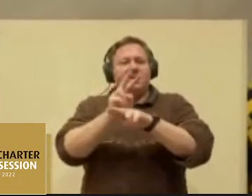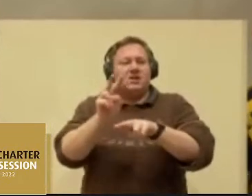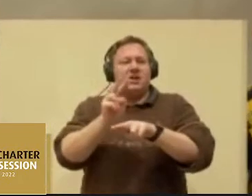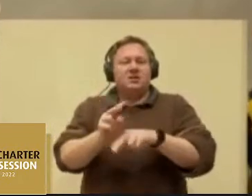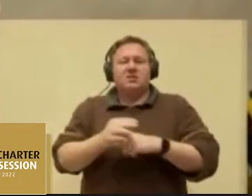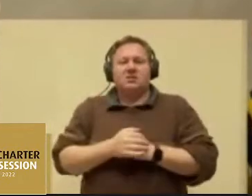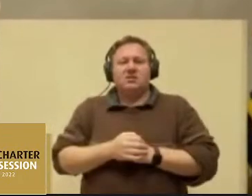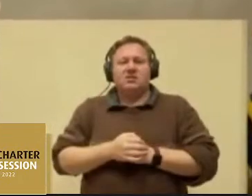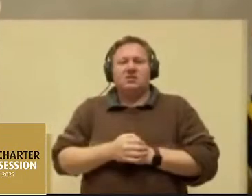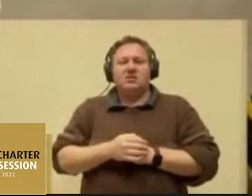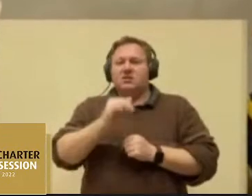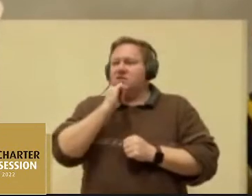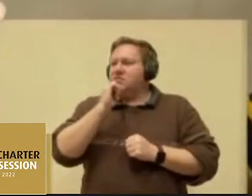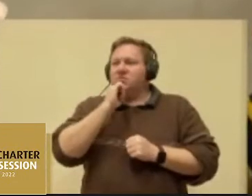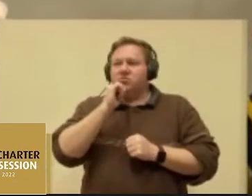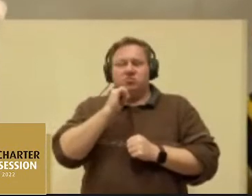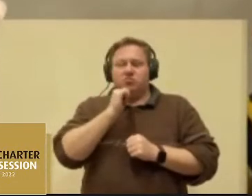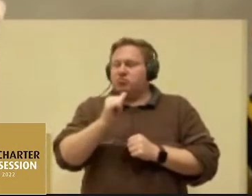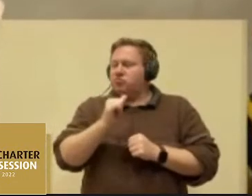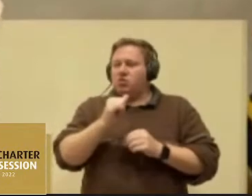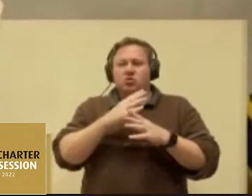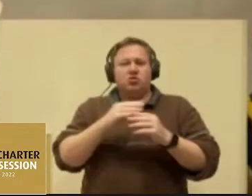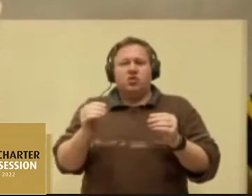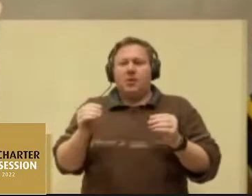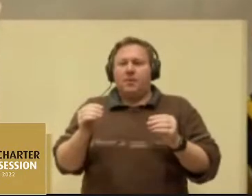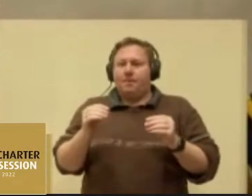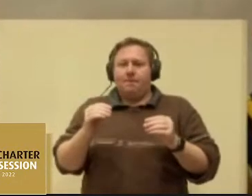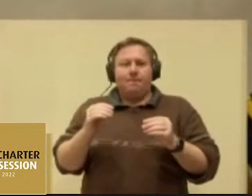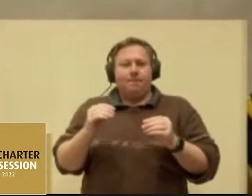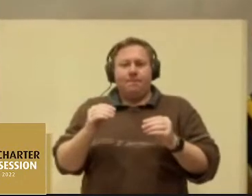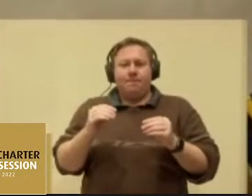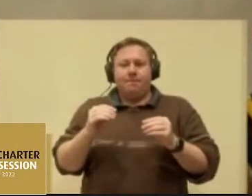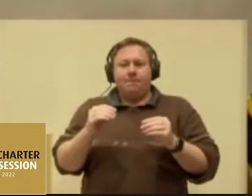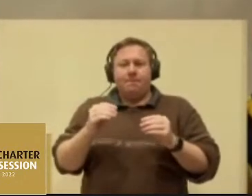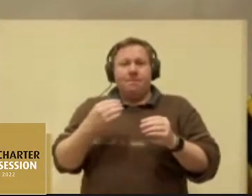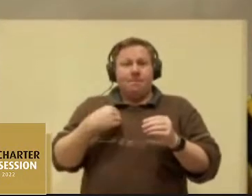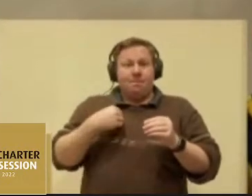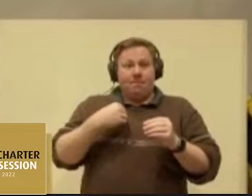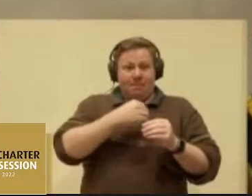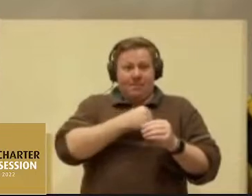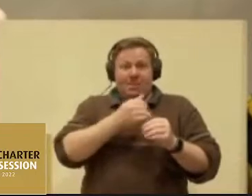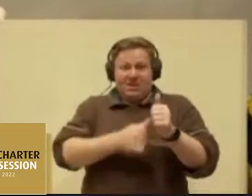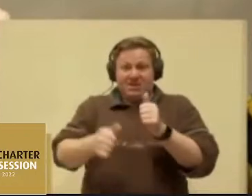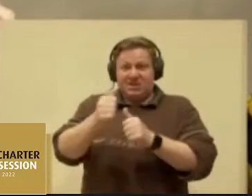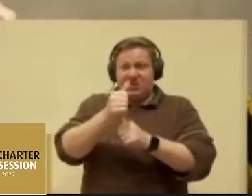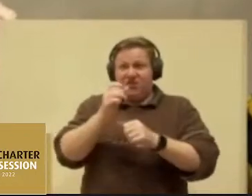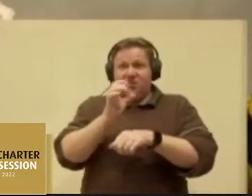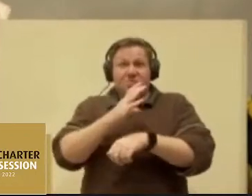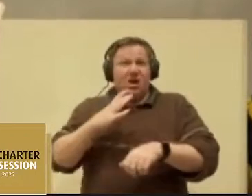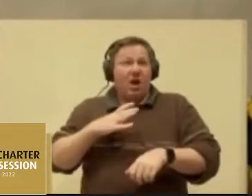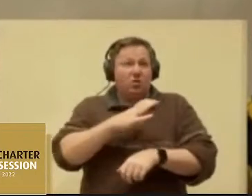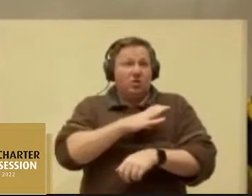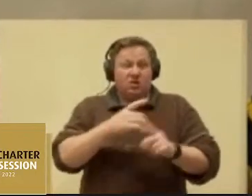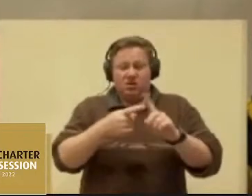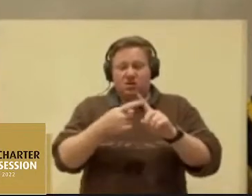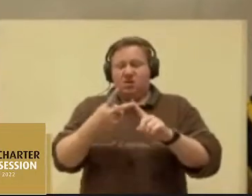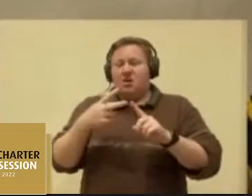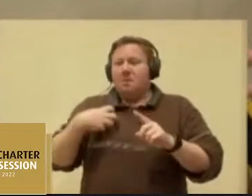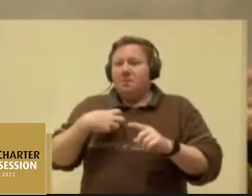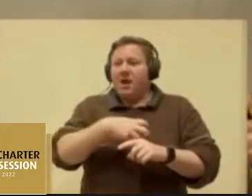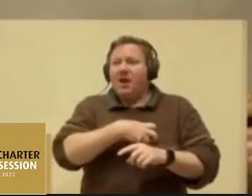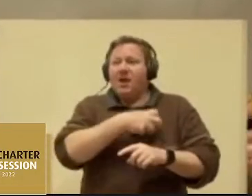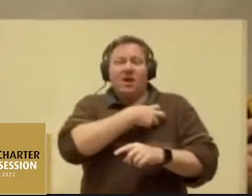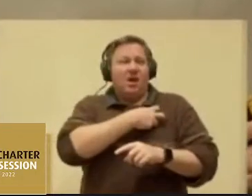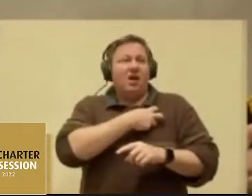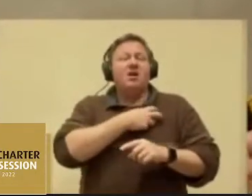we will not stop continuing the members of the executive council as well as our mayor we already i